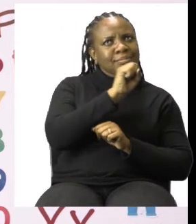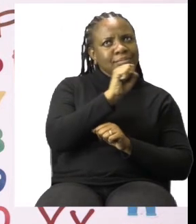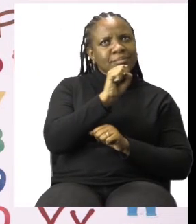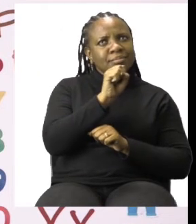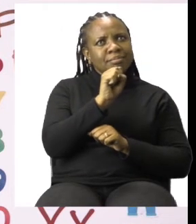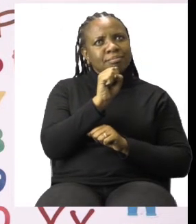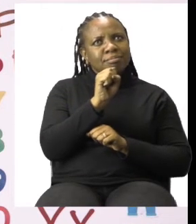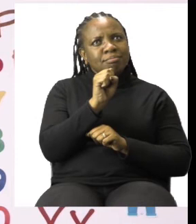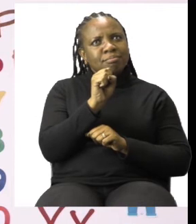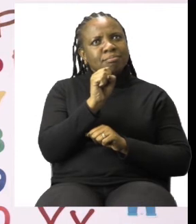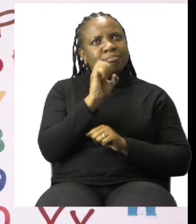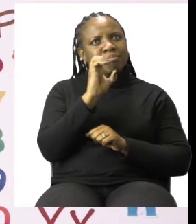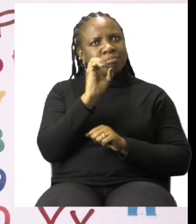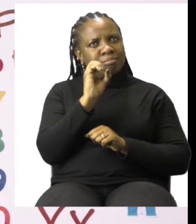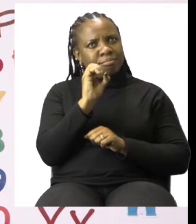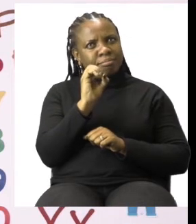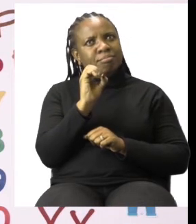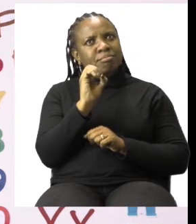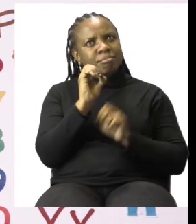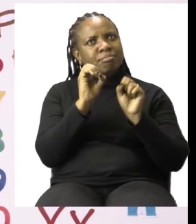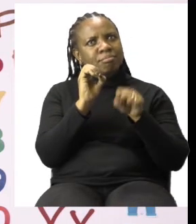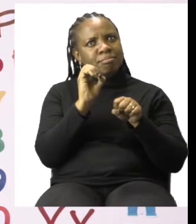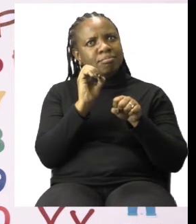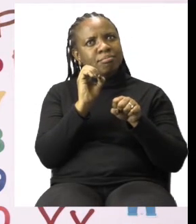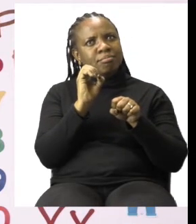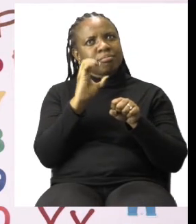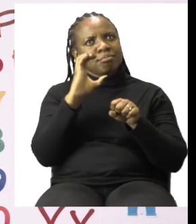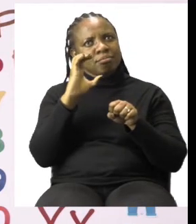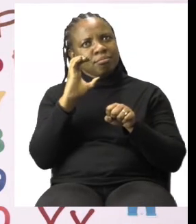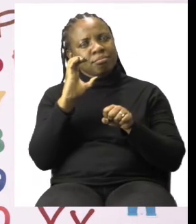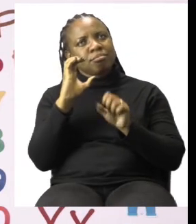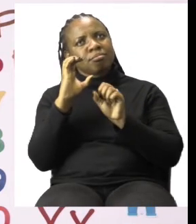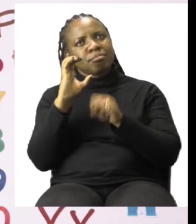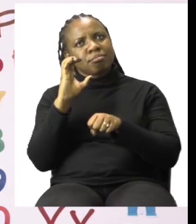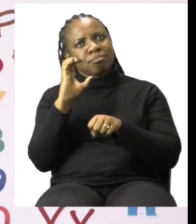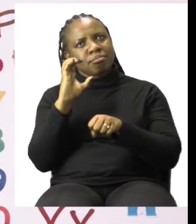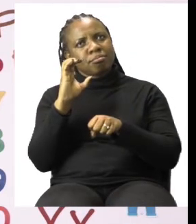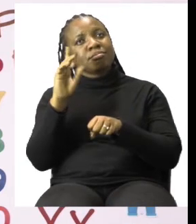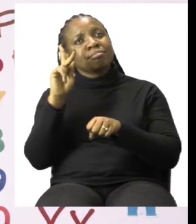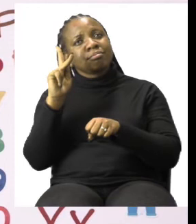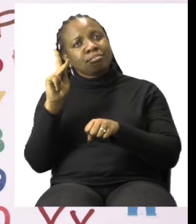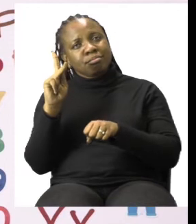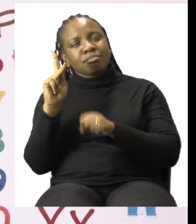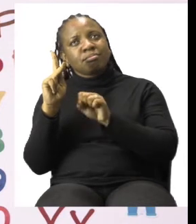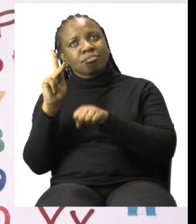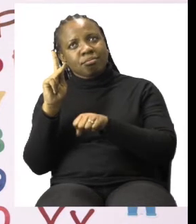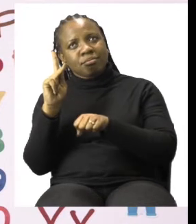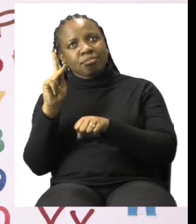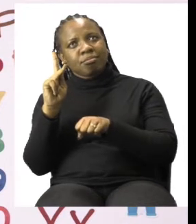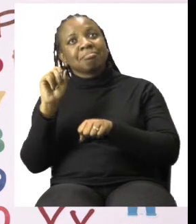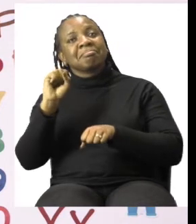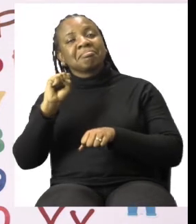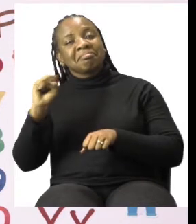S, and there's an O, yes, a C, good, a K,